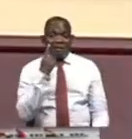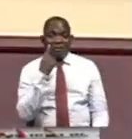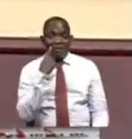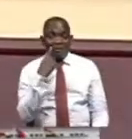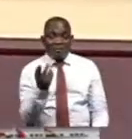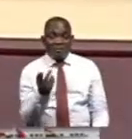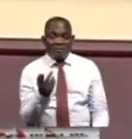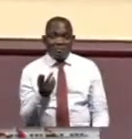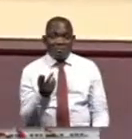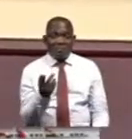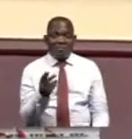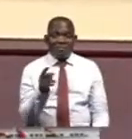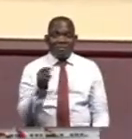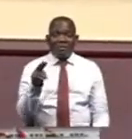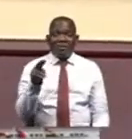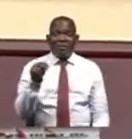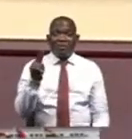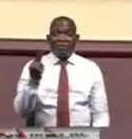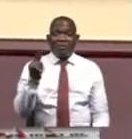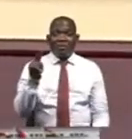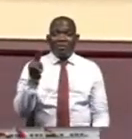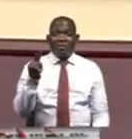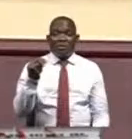Mr. Metanunu,